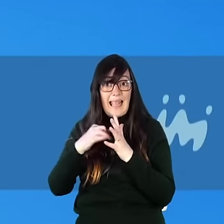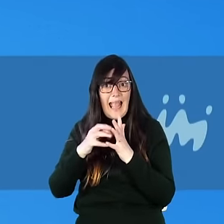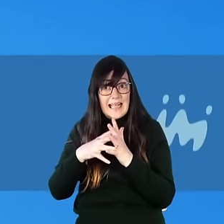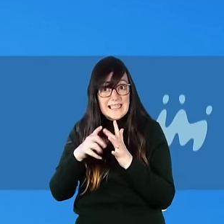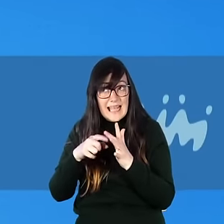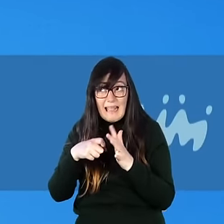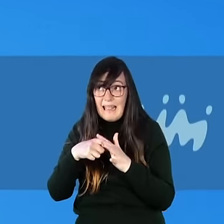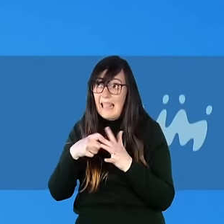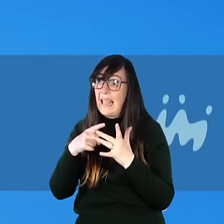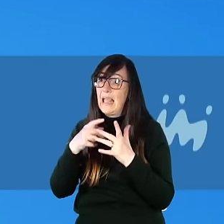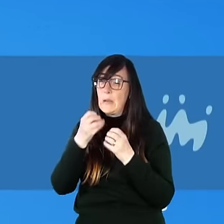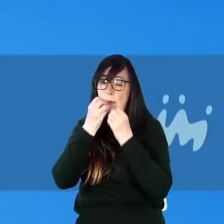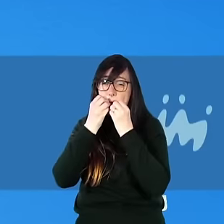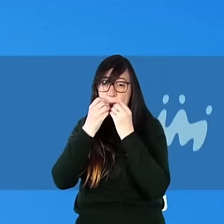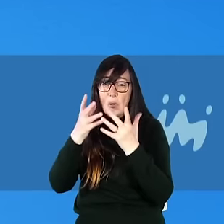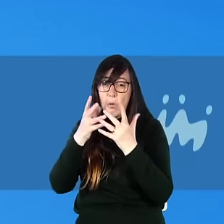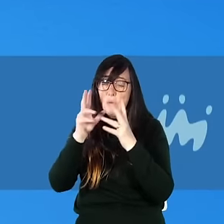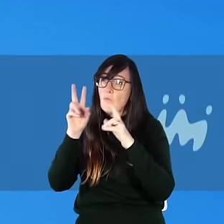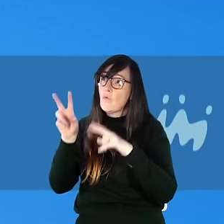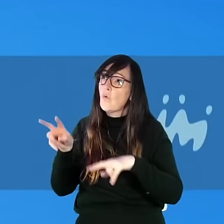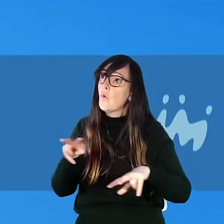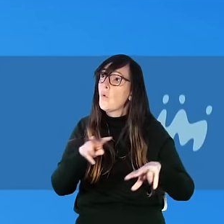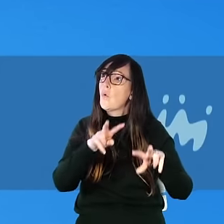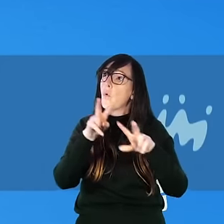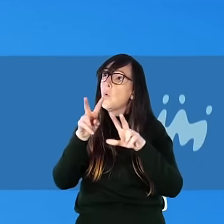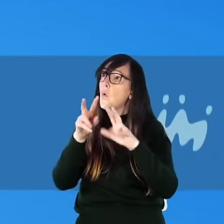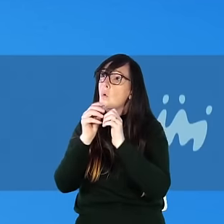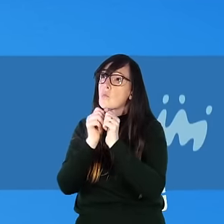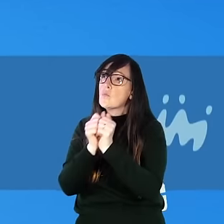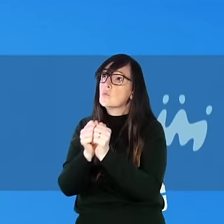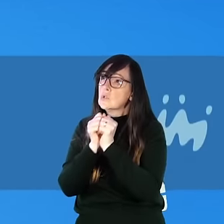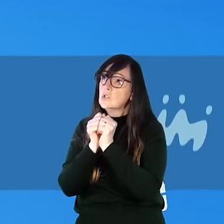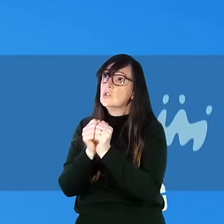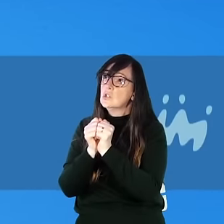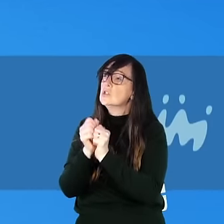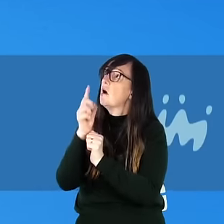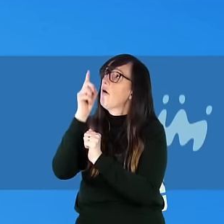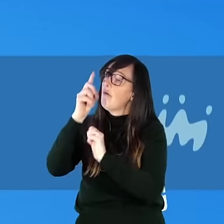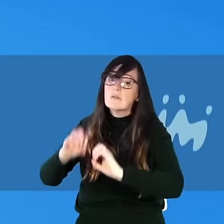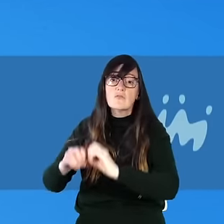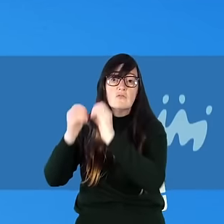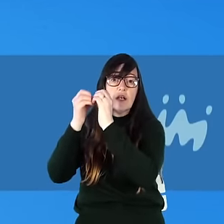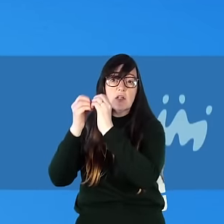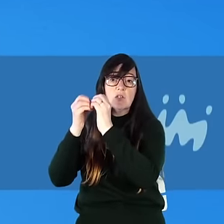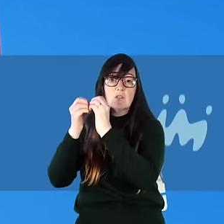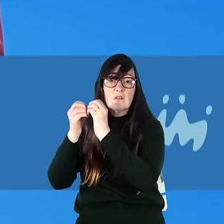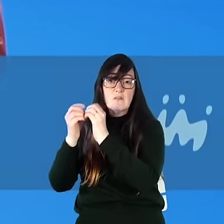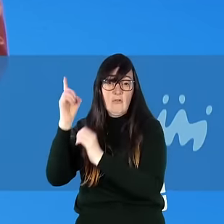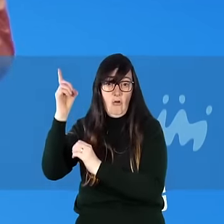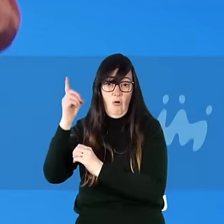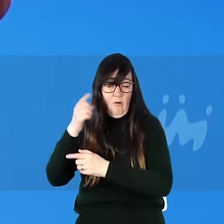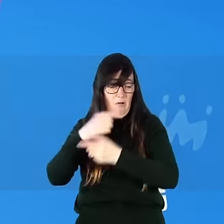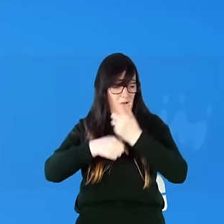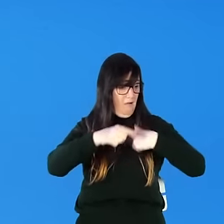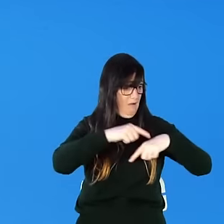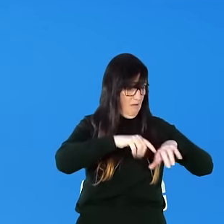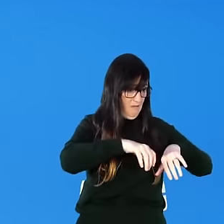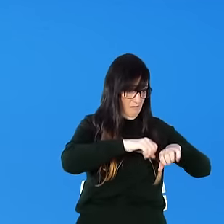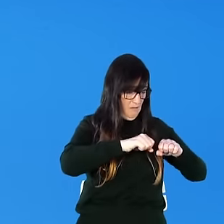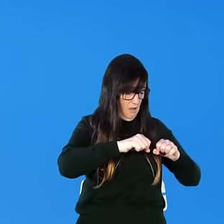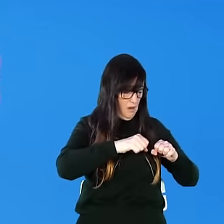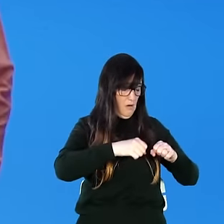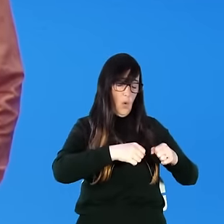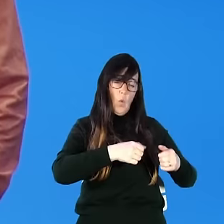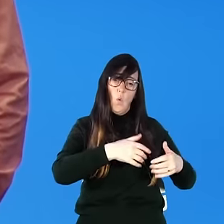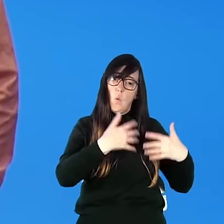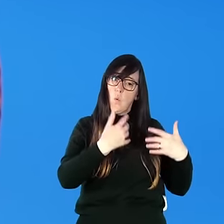raining. Creation was very good when God made it. And even though this creation